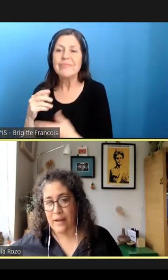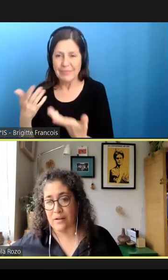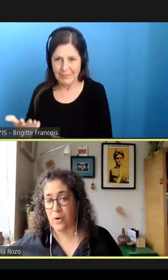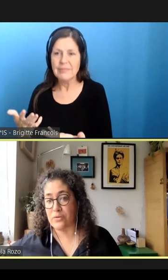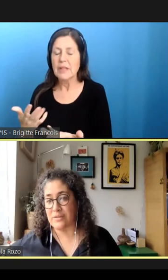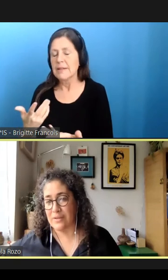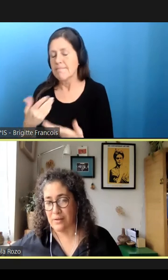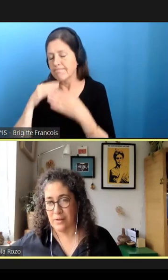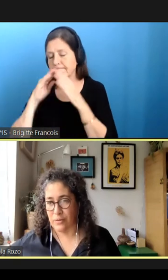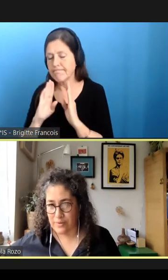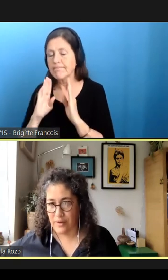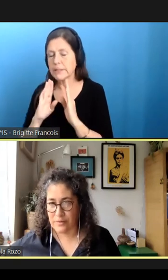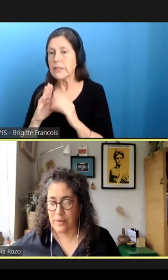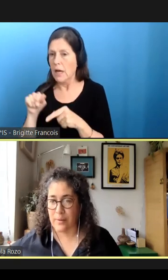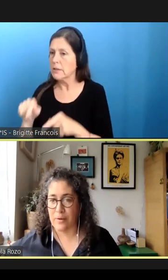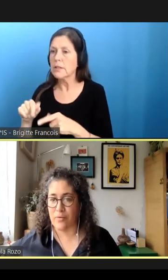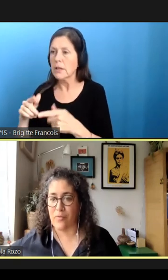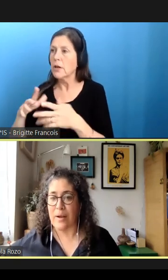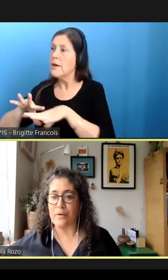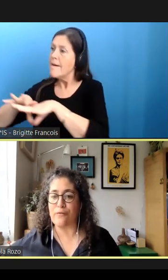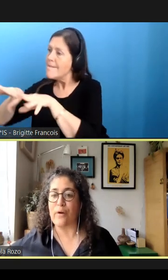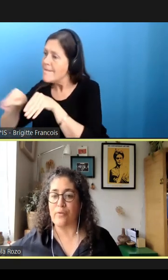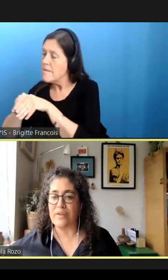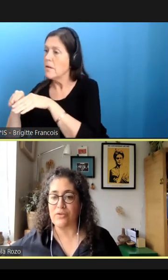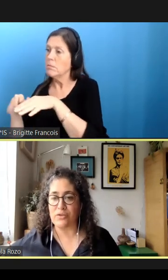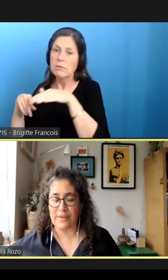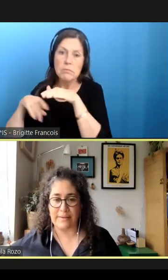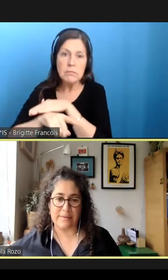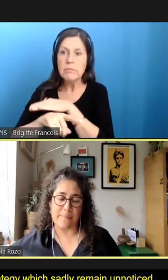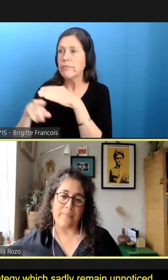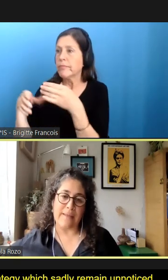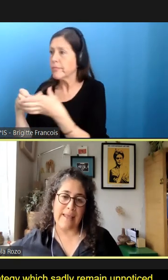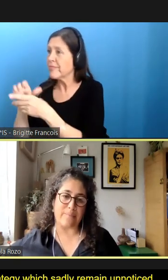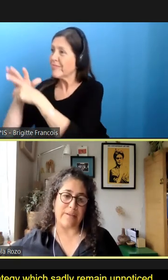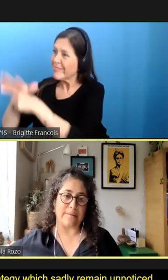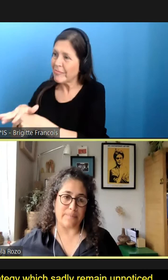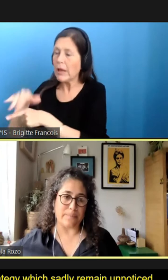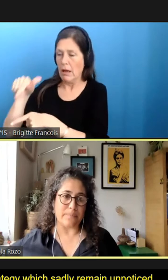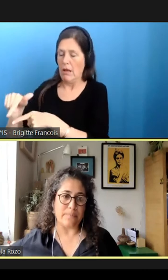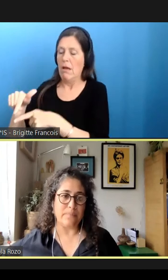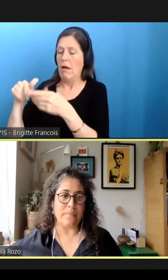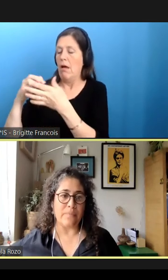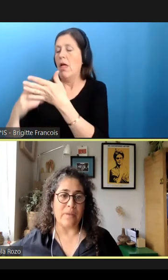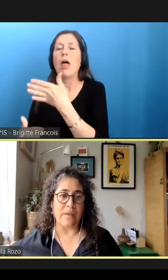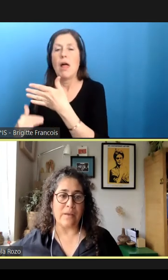remain unnoticed. So there's a requirement of further research on these. Next, please.